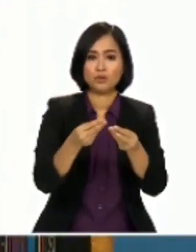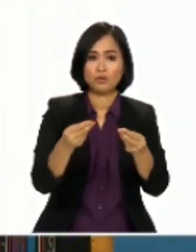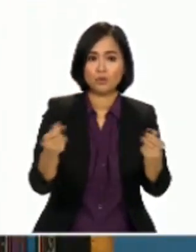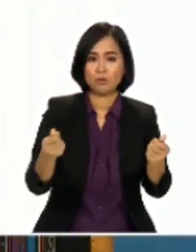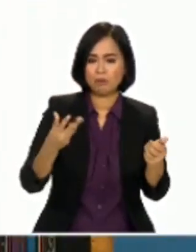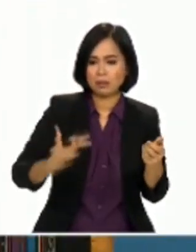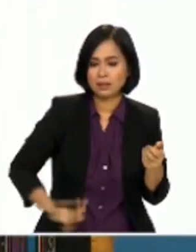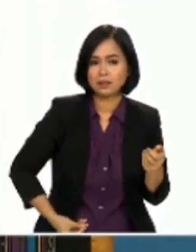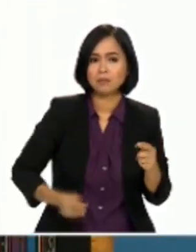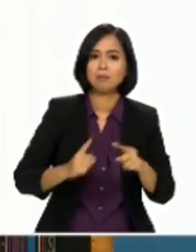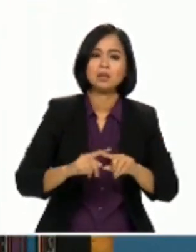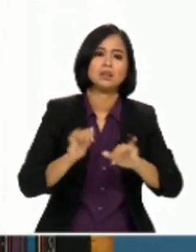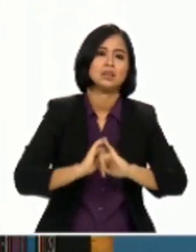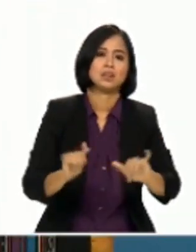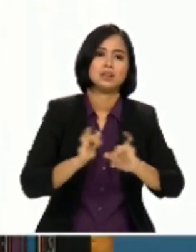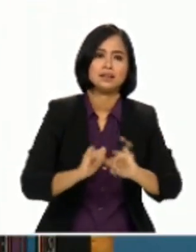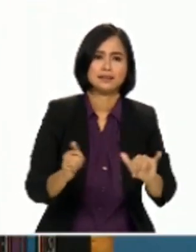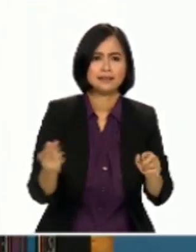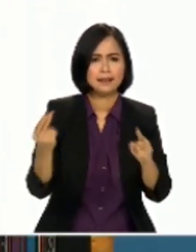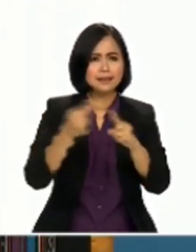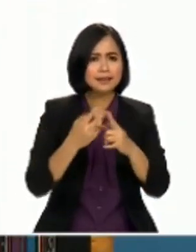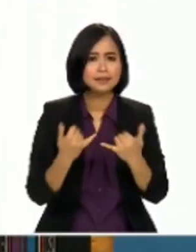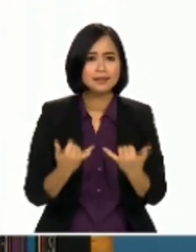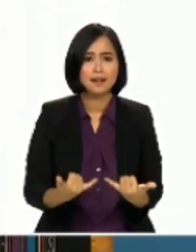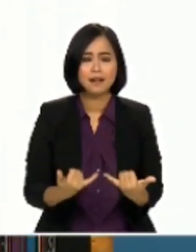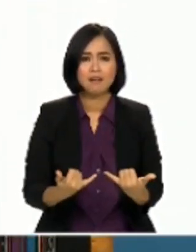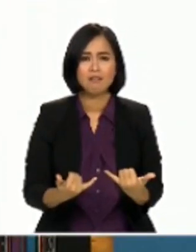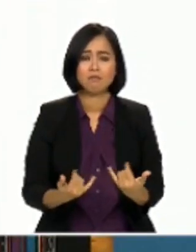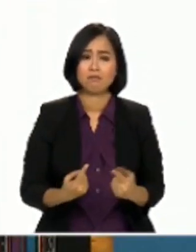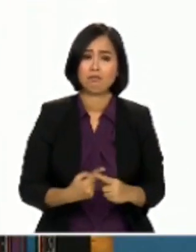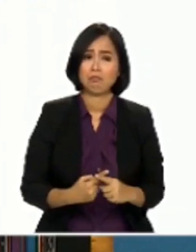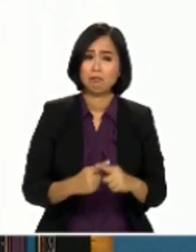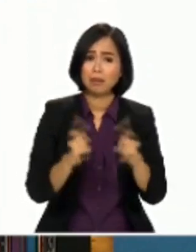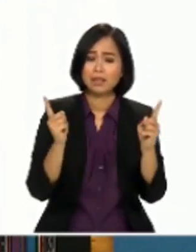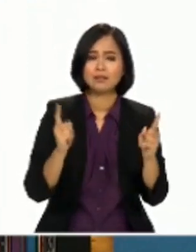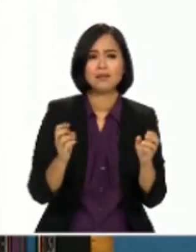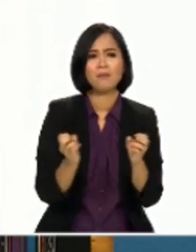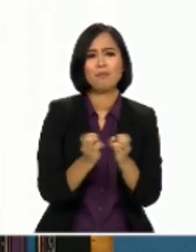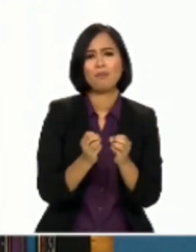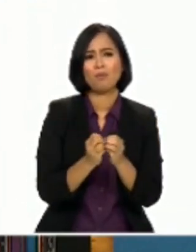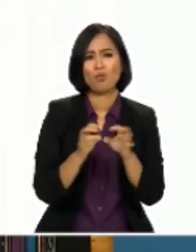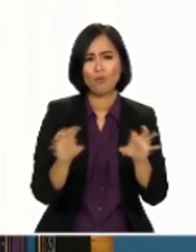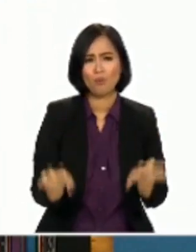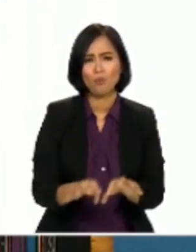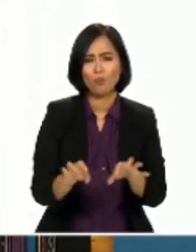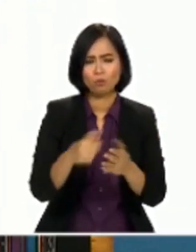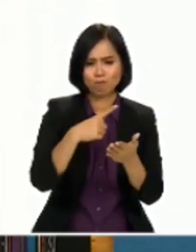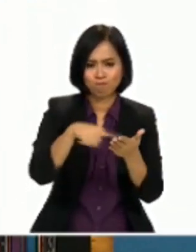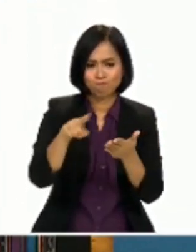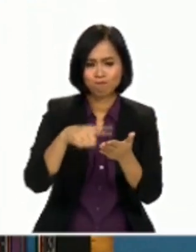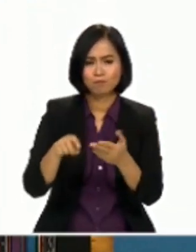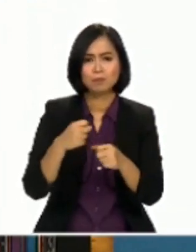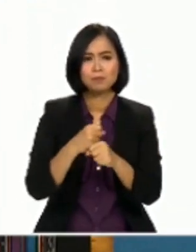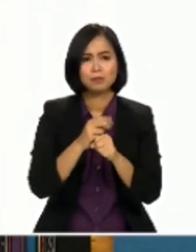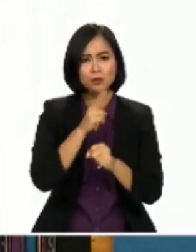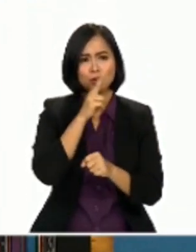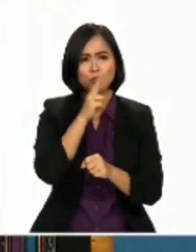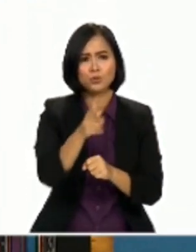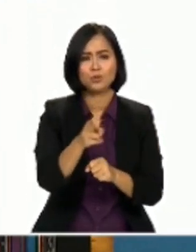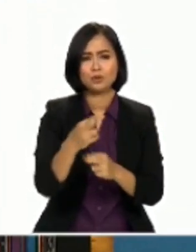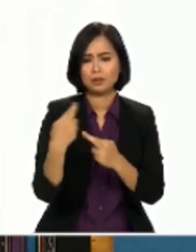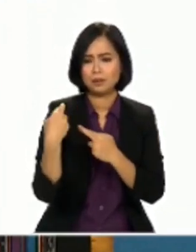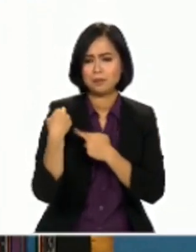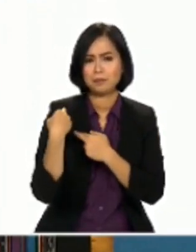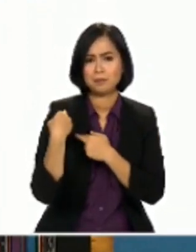still until now. However much is to be done in ensuring our responsiveness to the